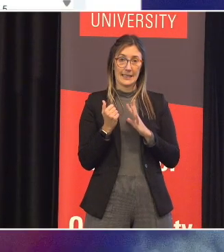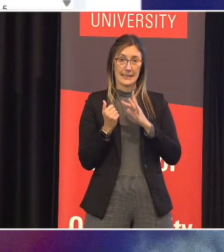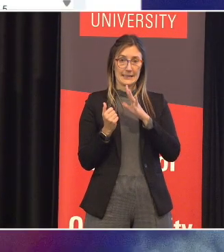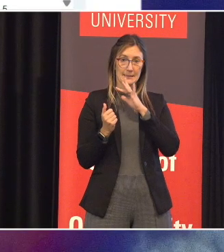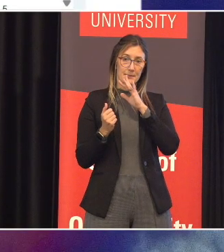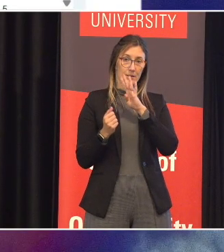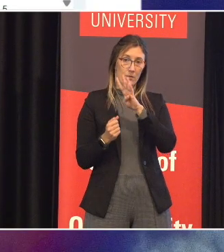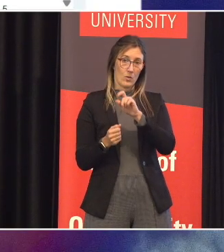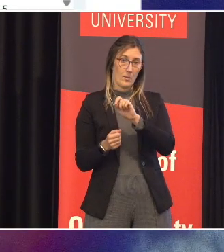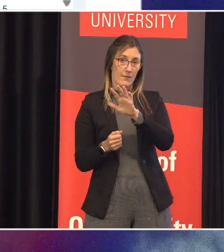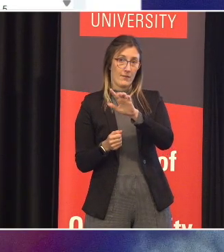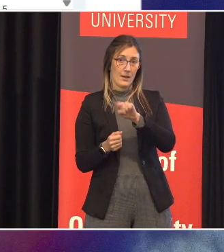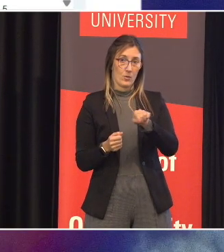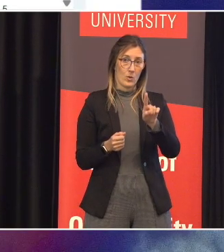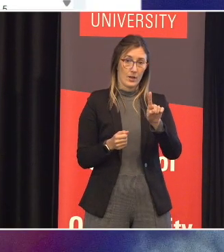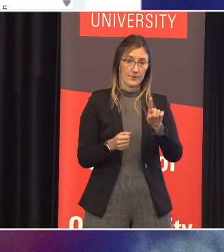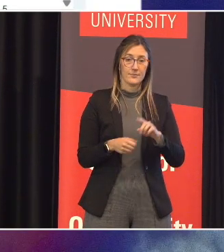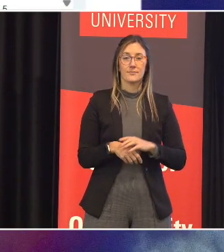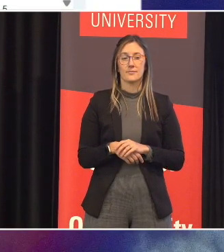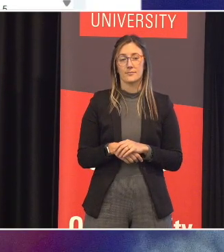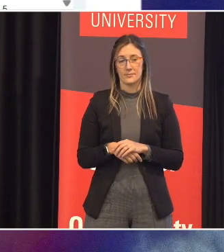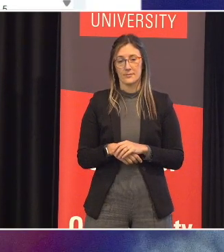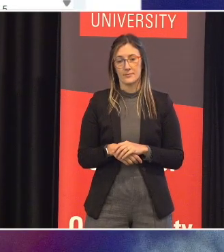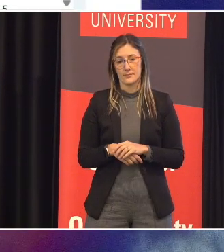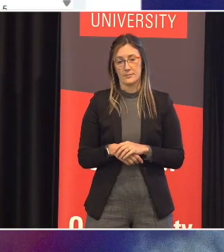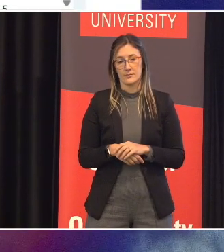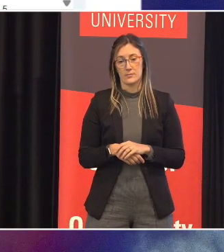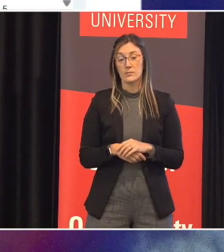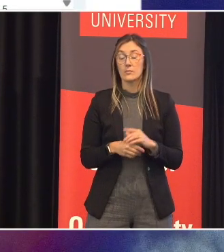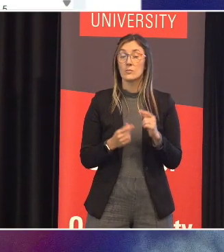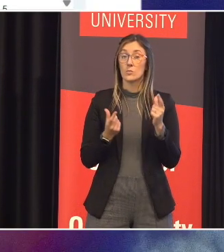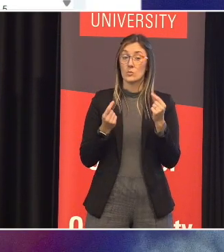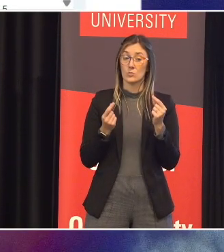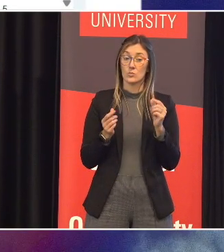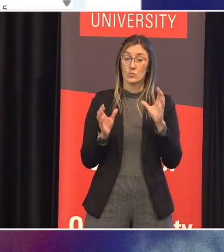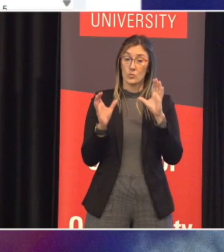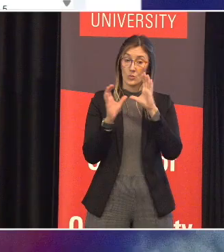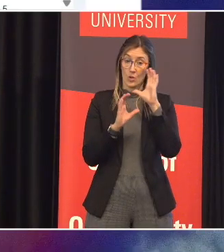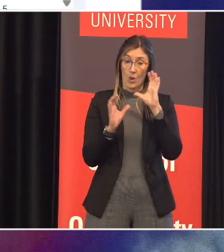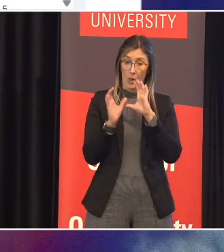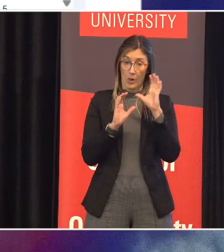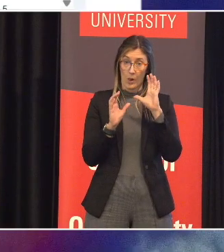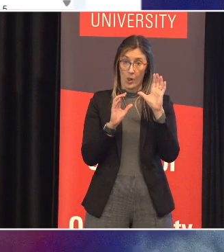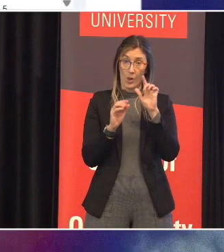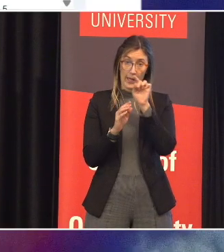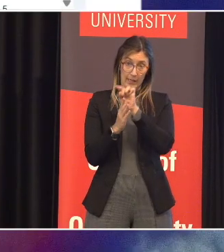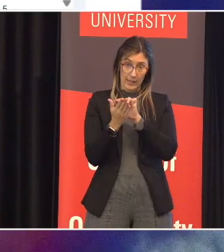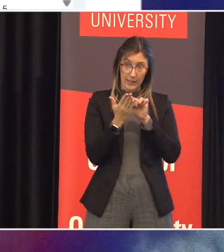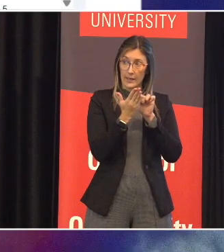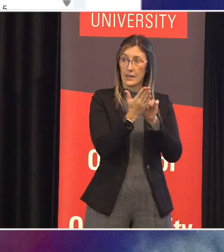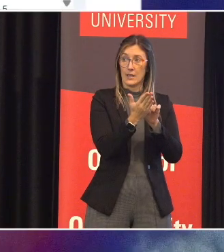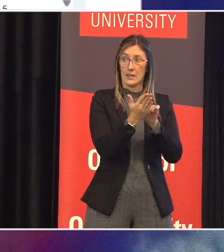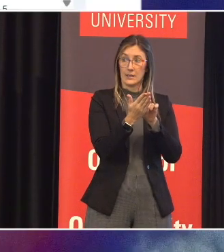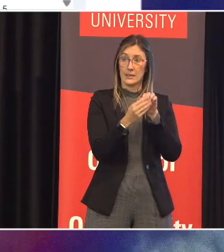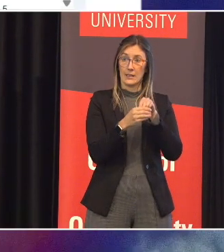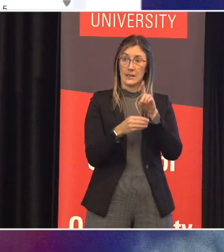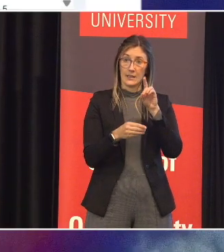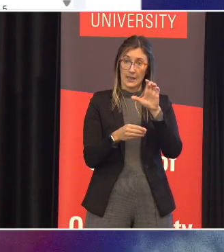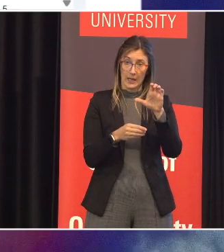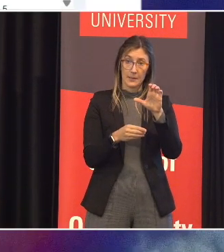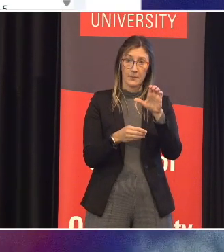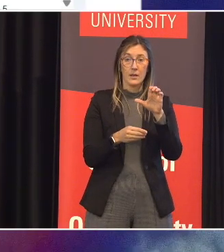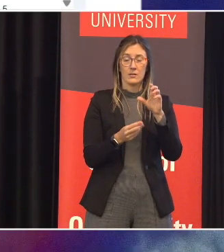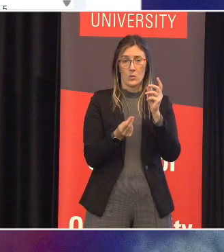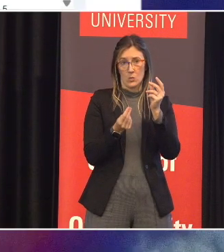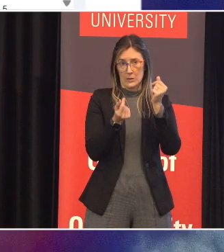But we can see we're going to locate. We're going to click locate. That takes you right to where it is in the document, and you can